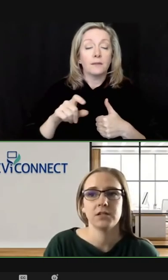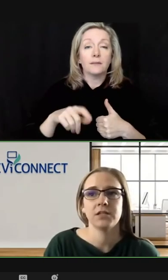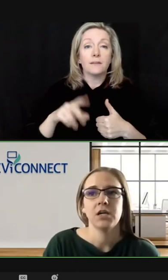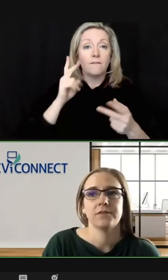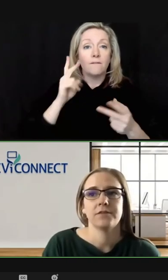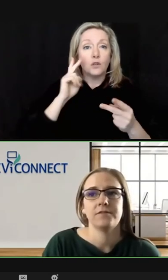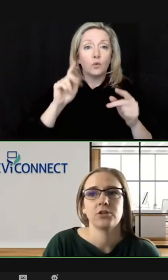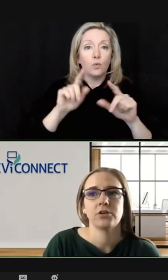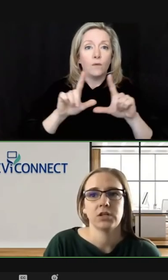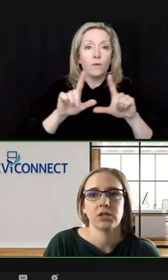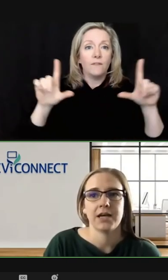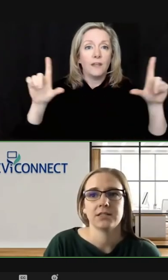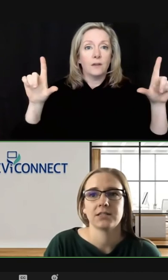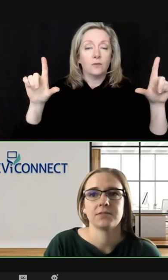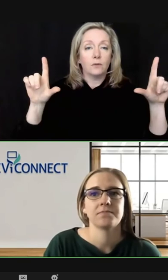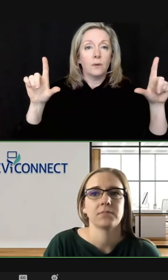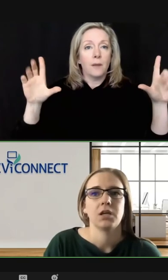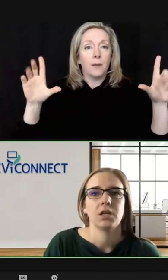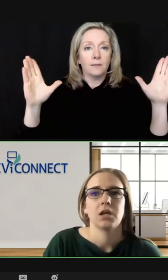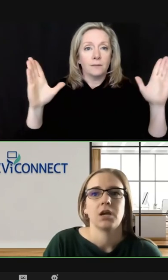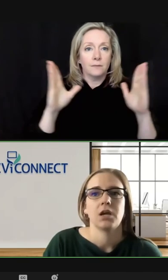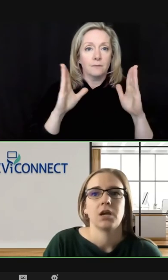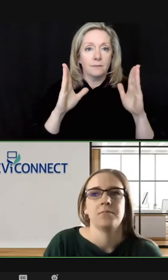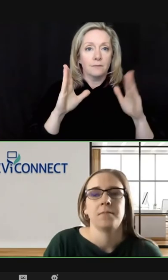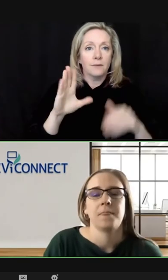visual field to 50 degrees or less.